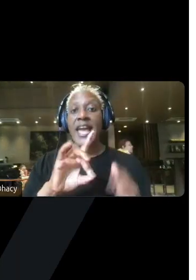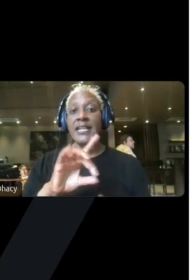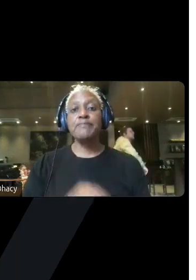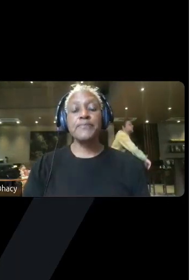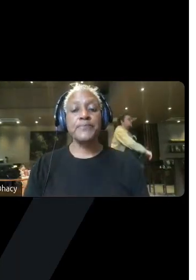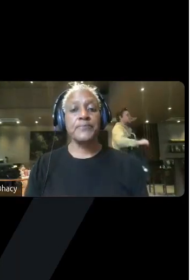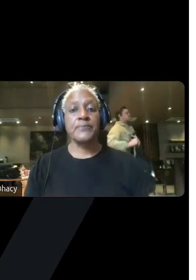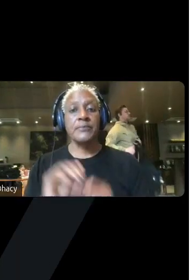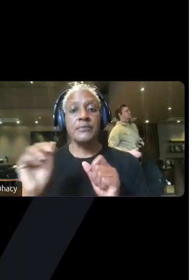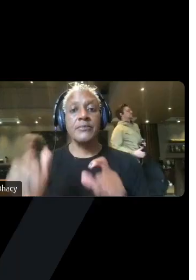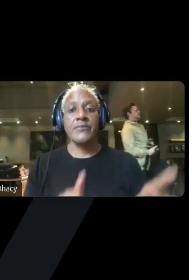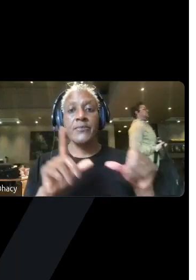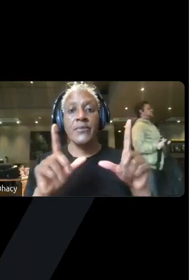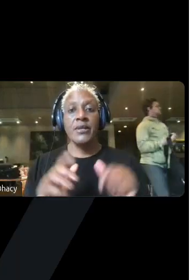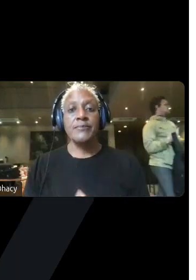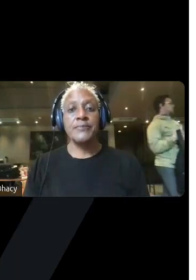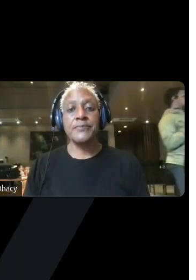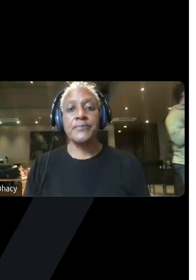can go to the next slide.